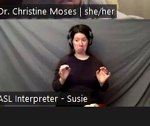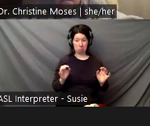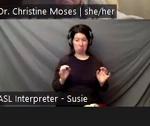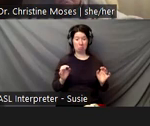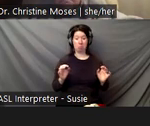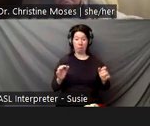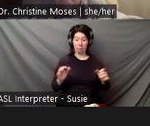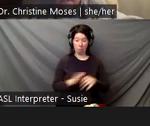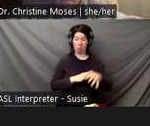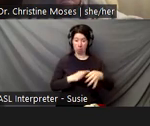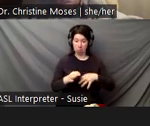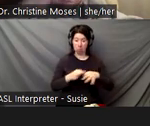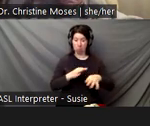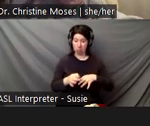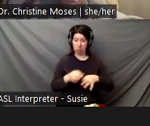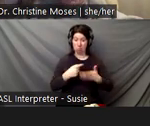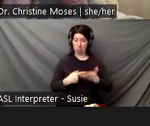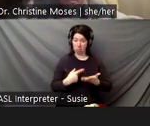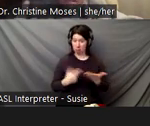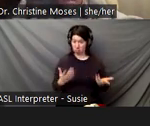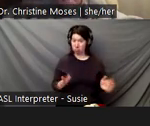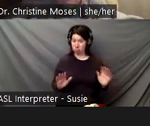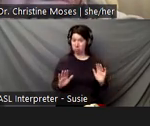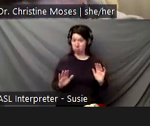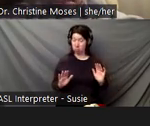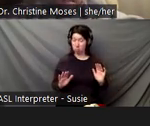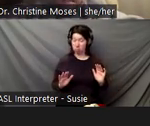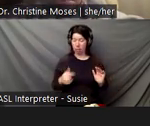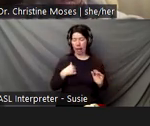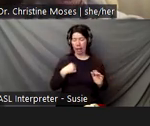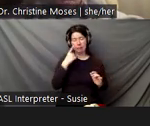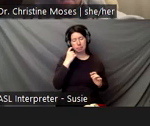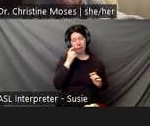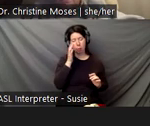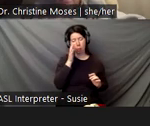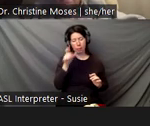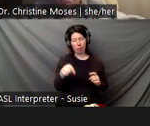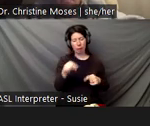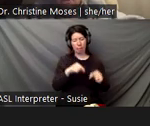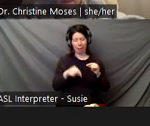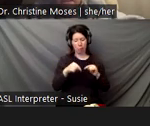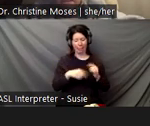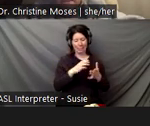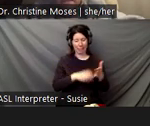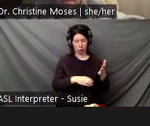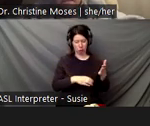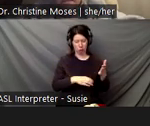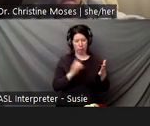examined? Because I think we will need to come back to this section as we